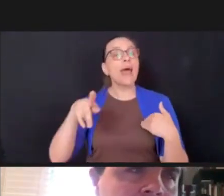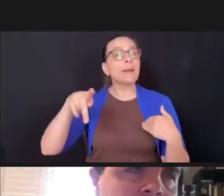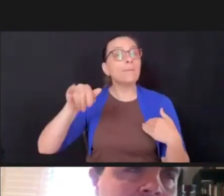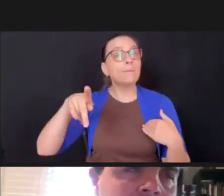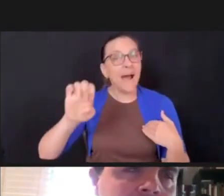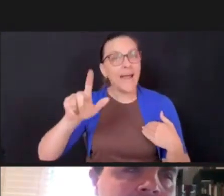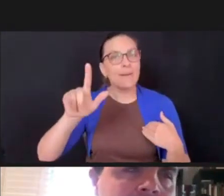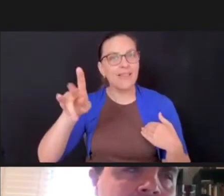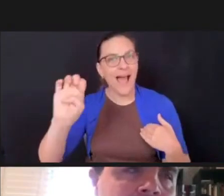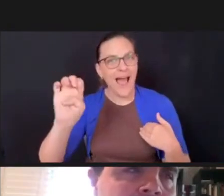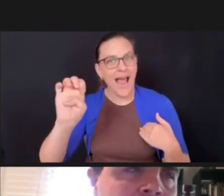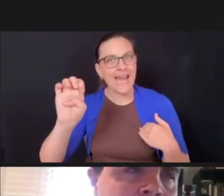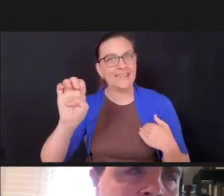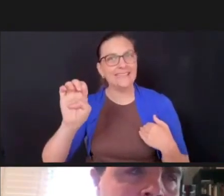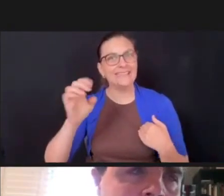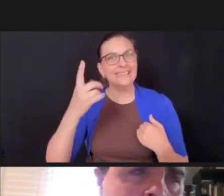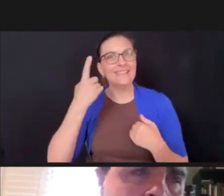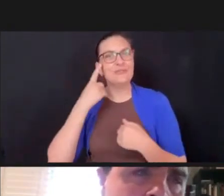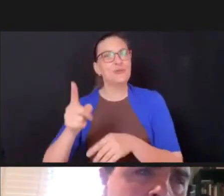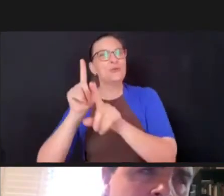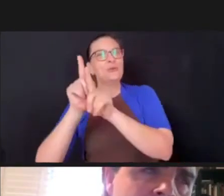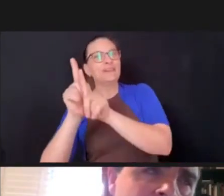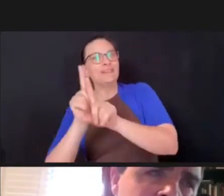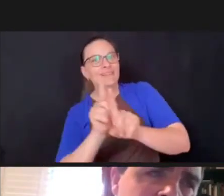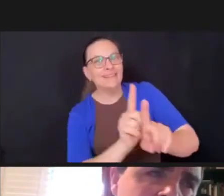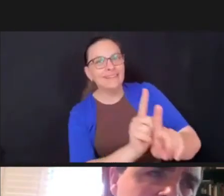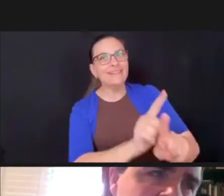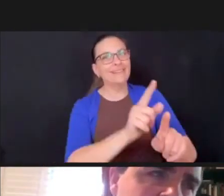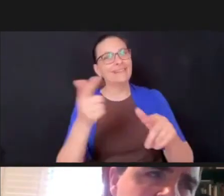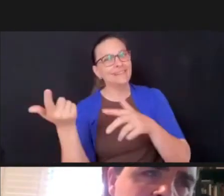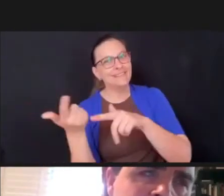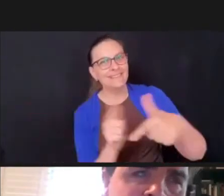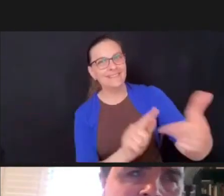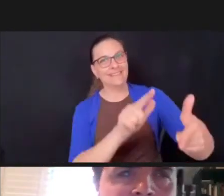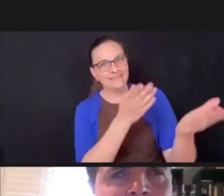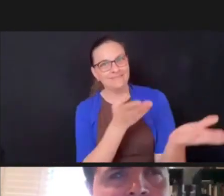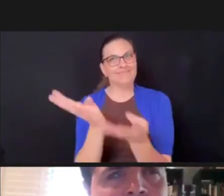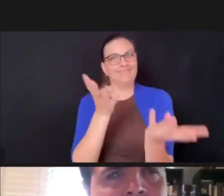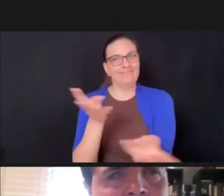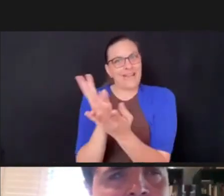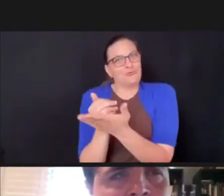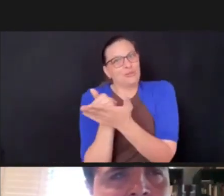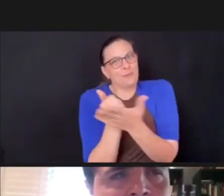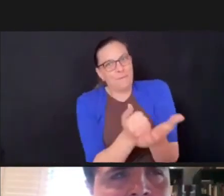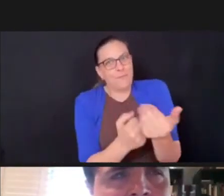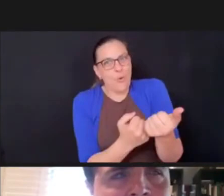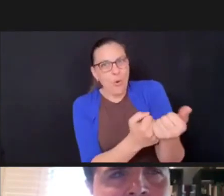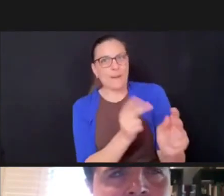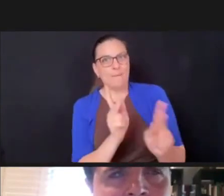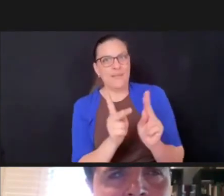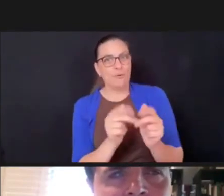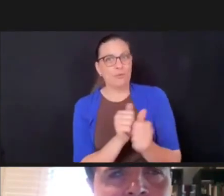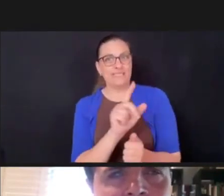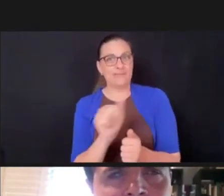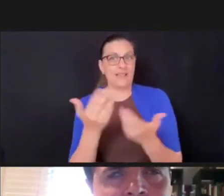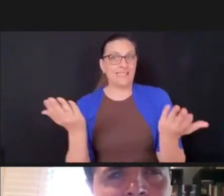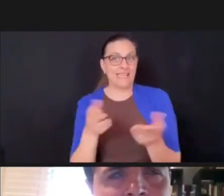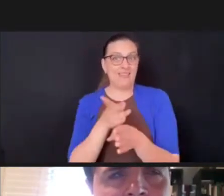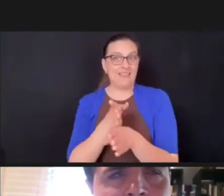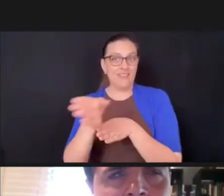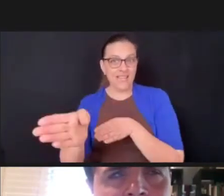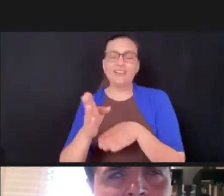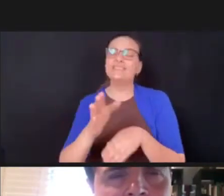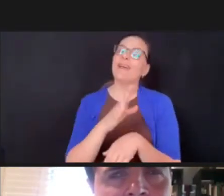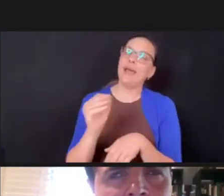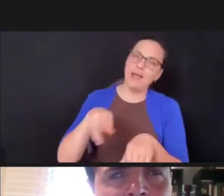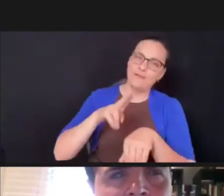supporting folks with disabilities in this field. And of course, we know that there's lots and lots of people with disabilities in our